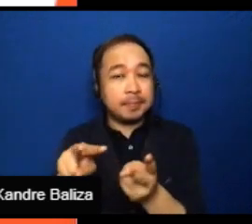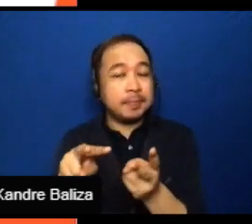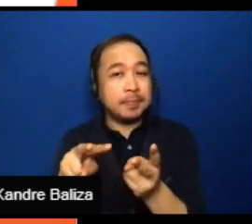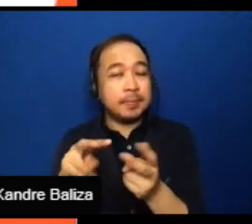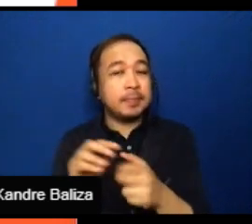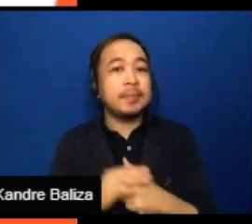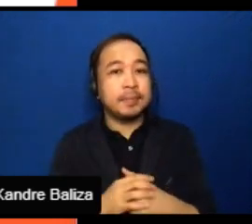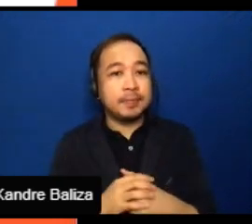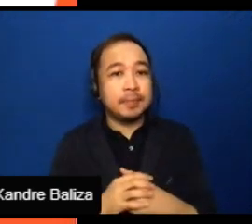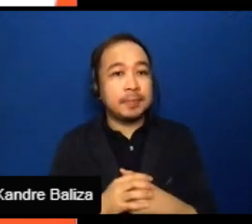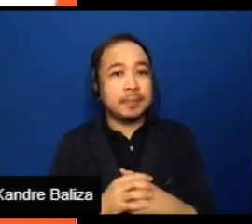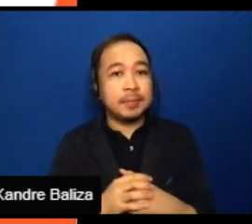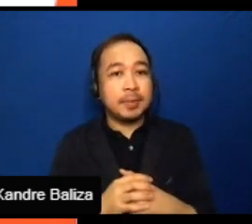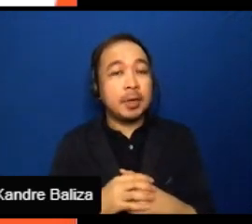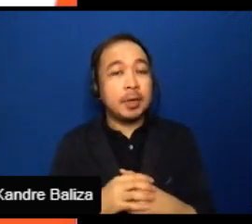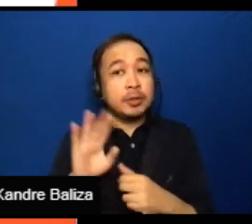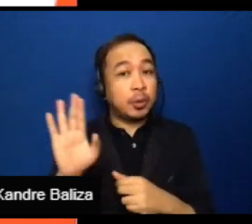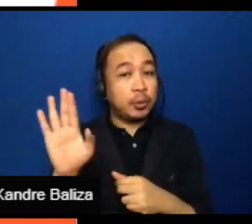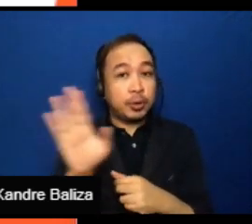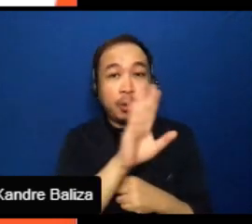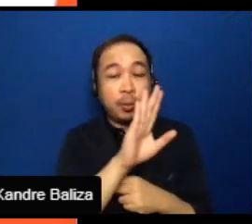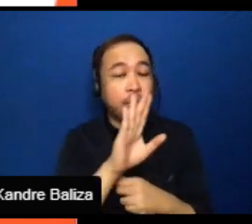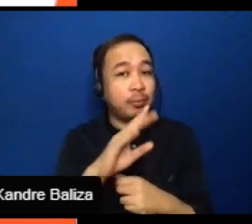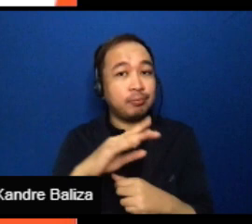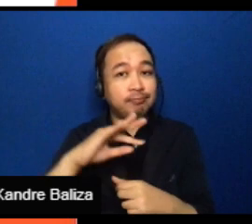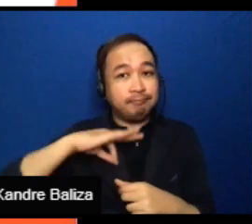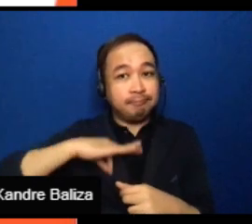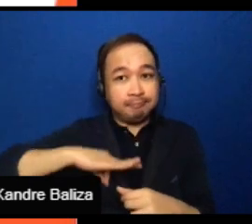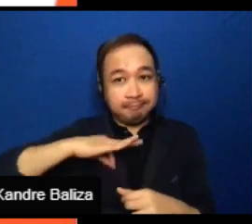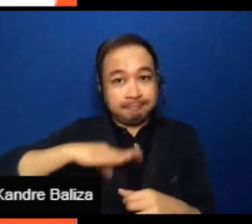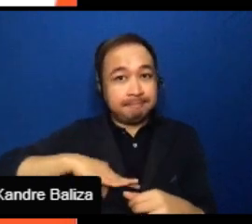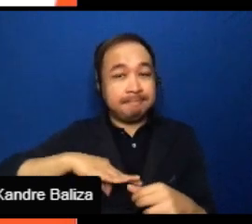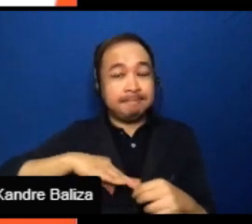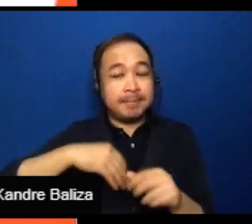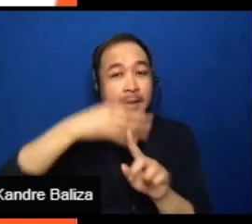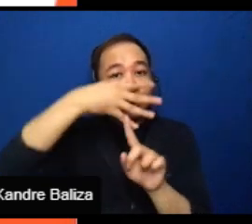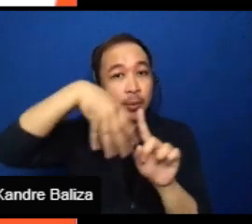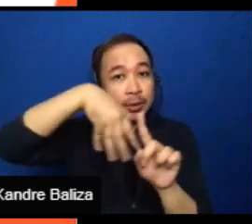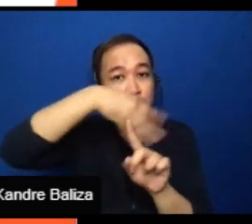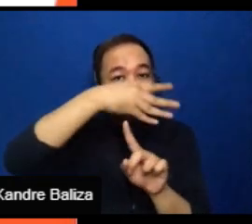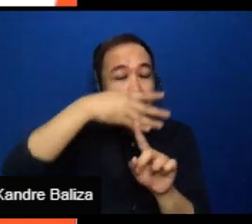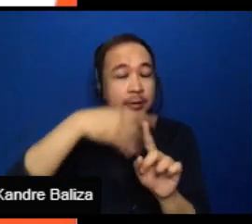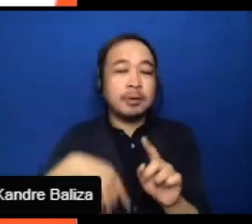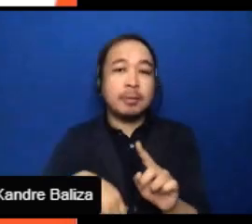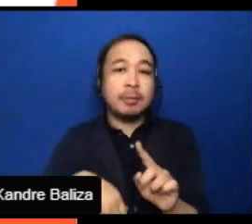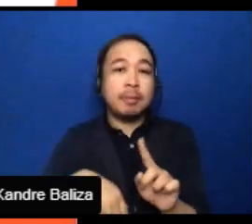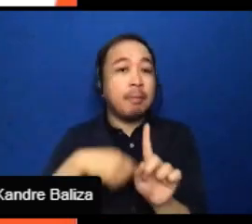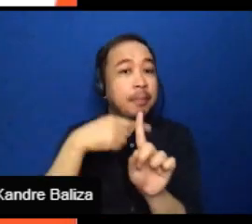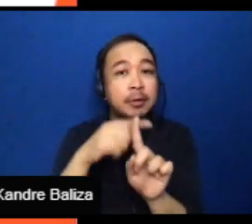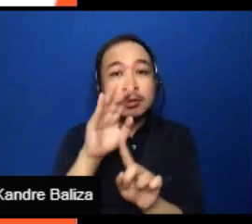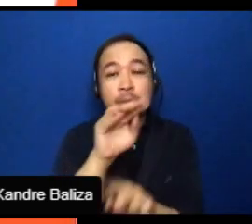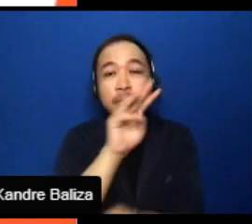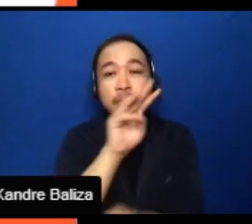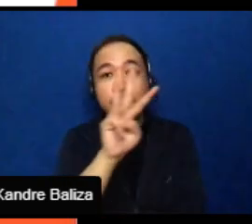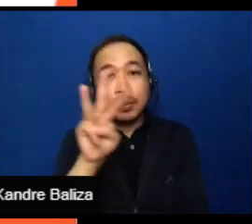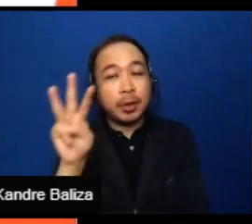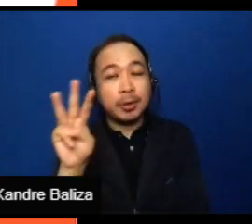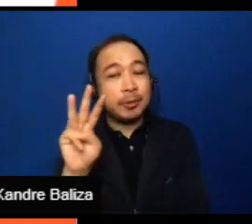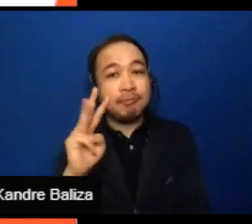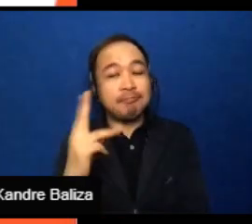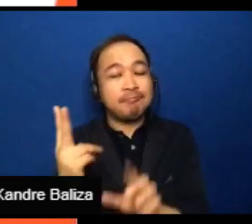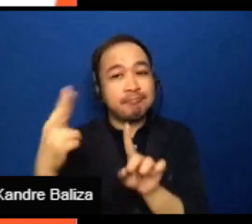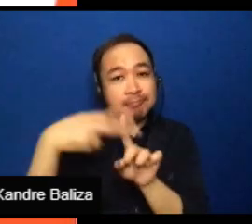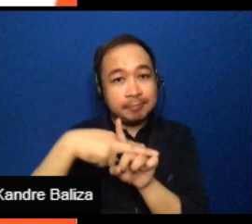the letters of credential and on the basis of the online registrations that have been received and which has also been matched